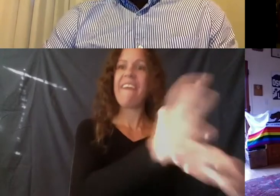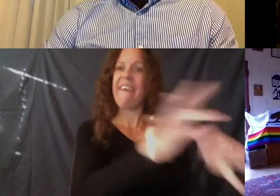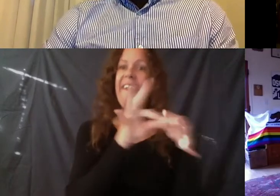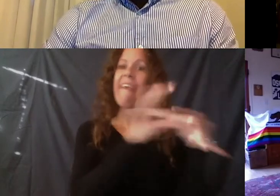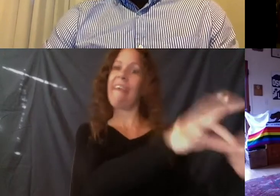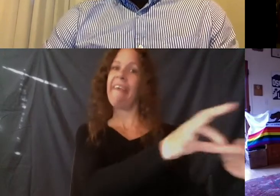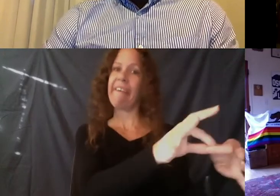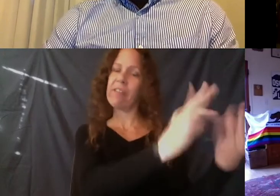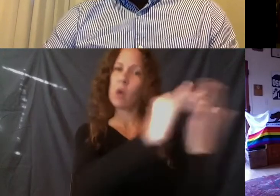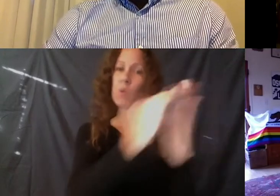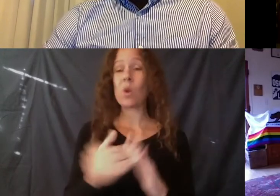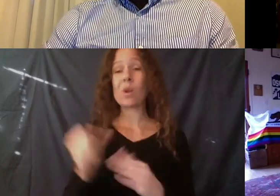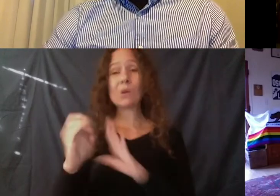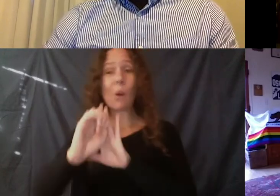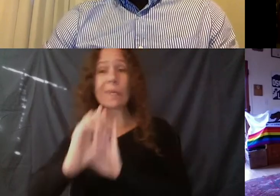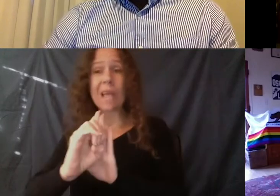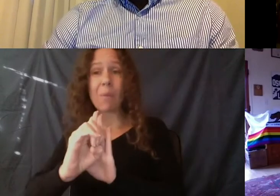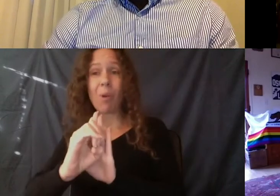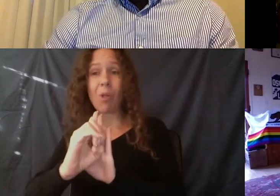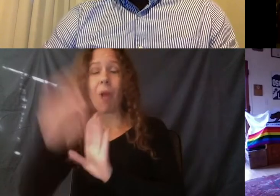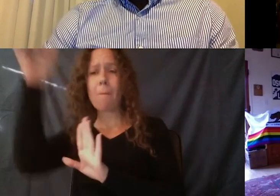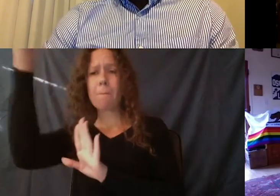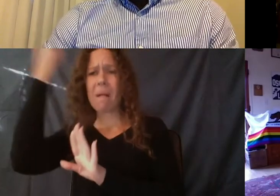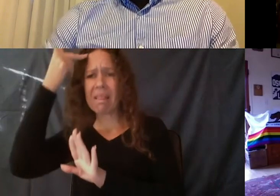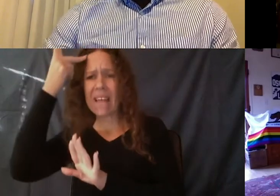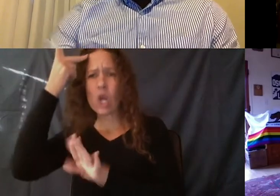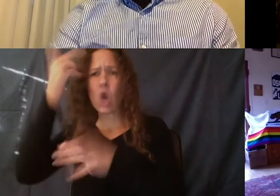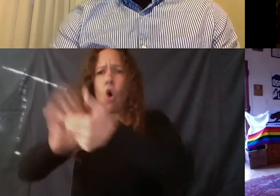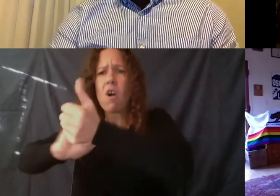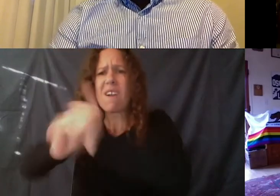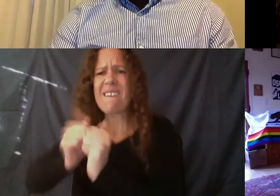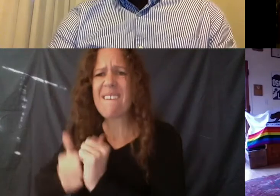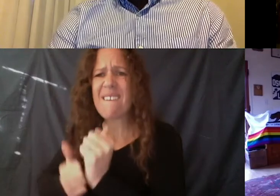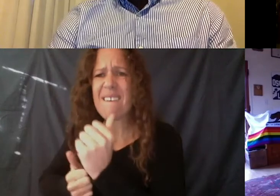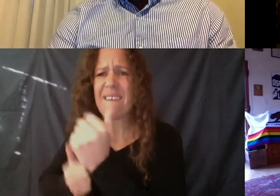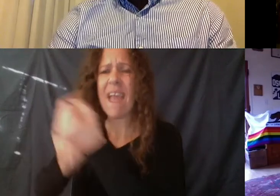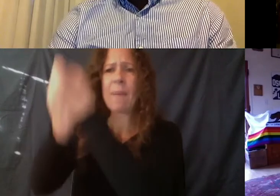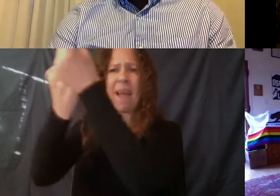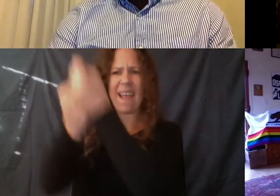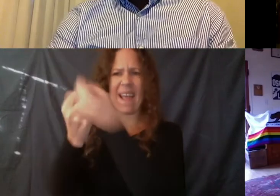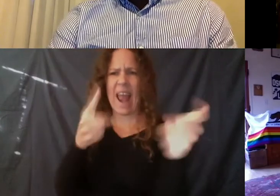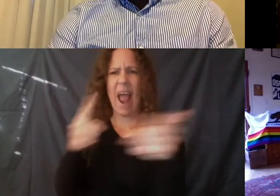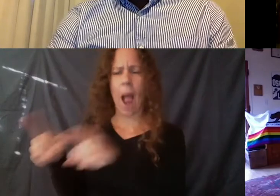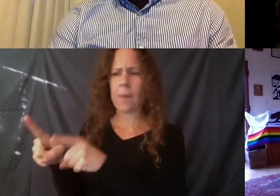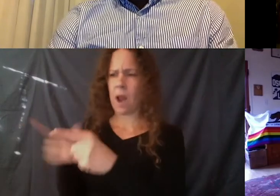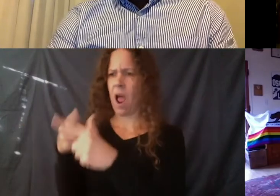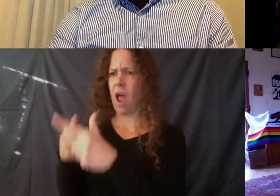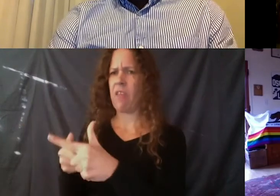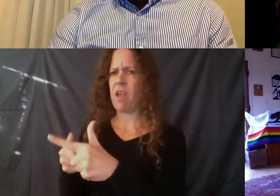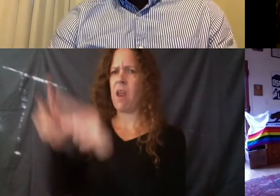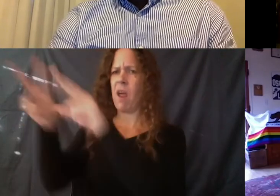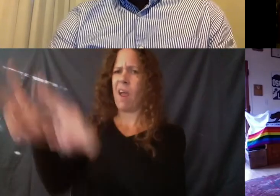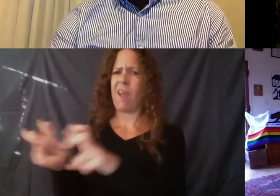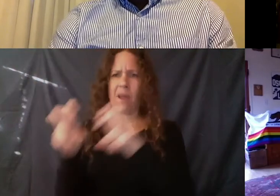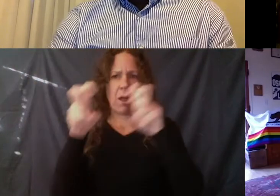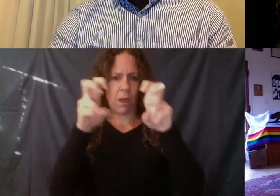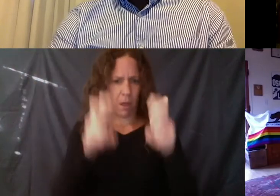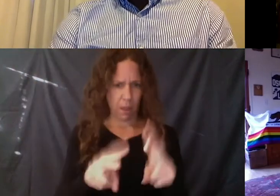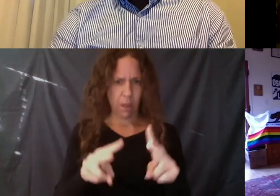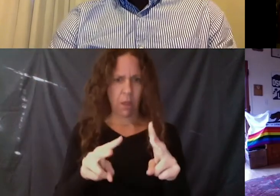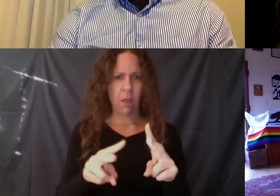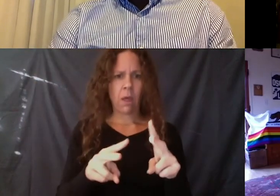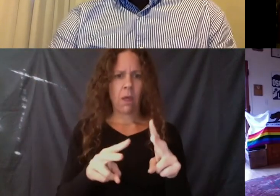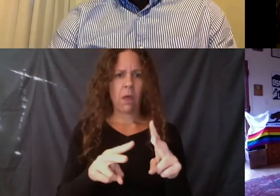of taking something from a political campaign, moving back into a movement and improving